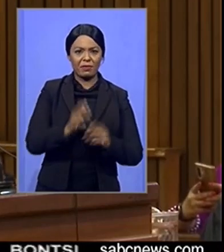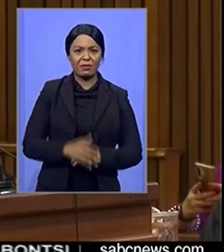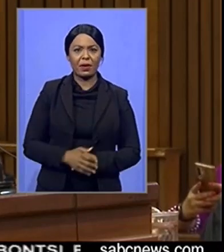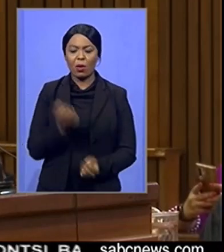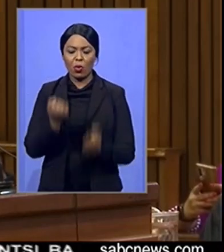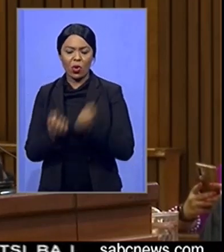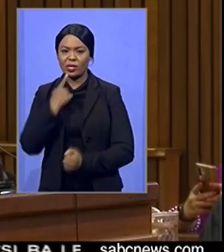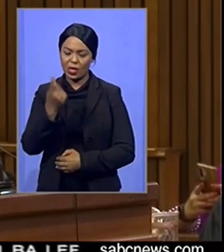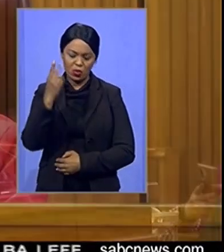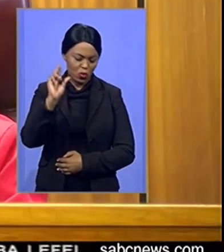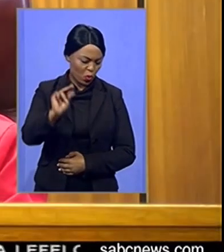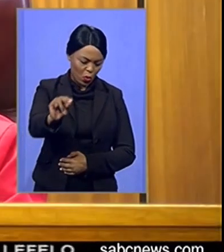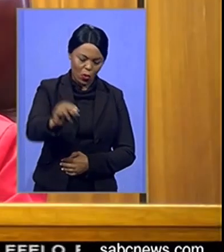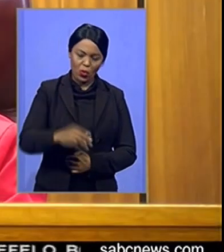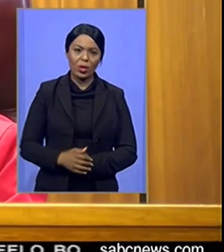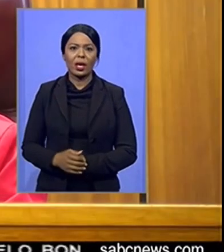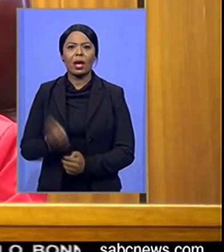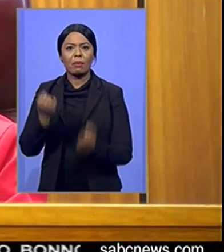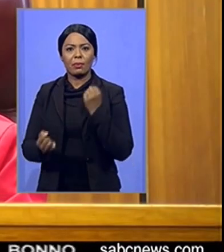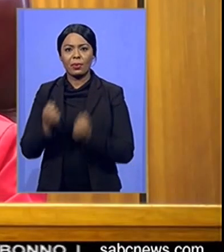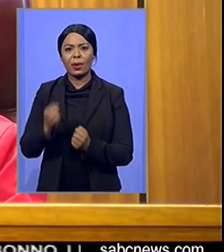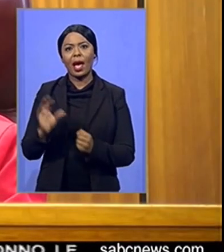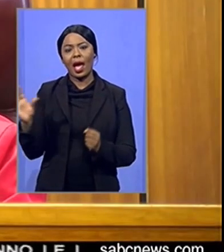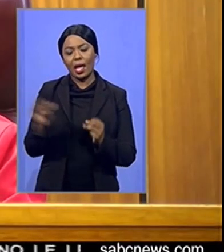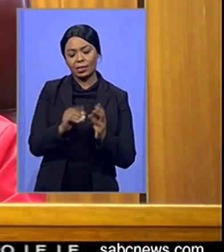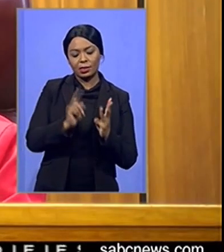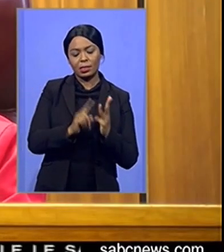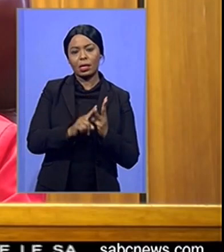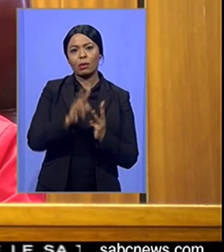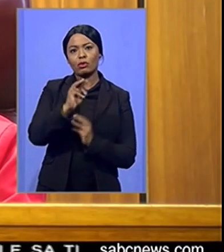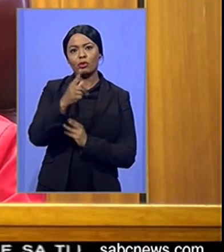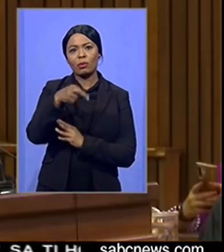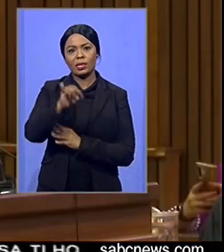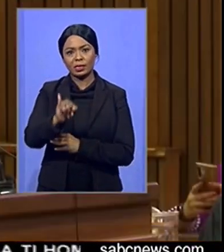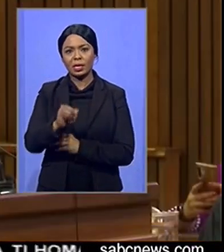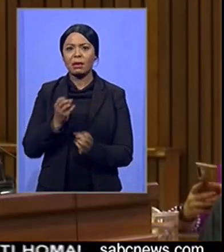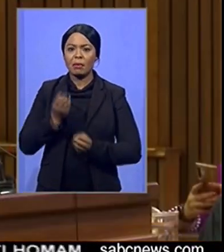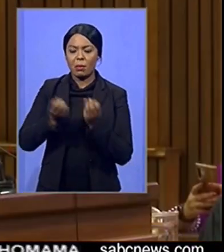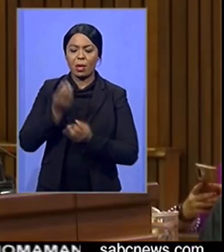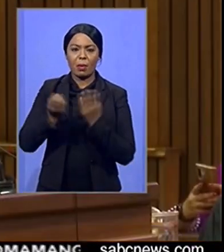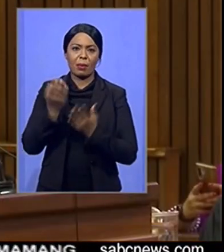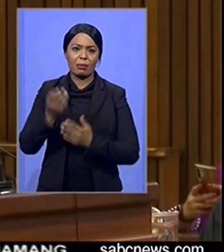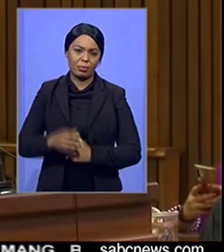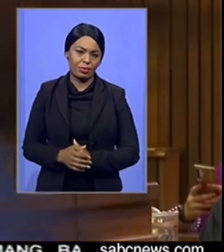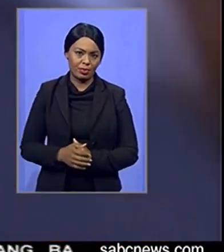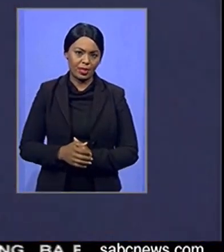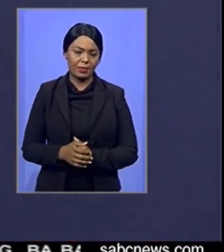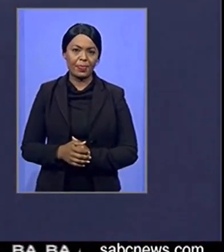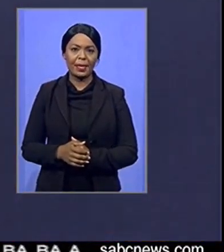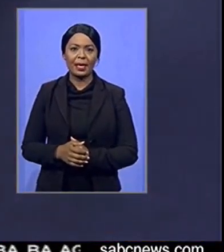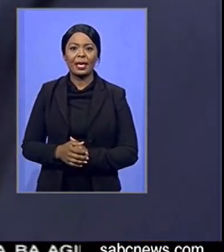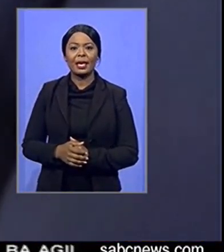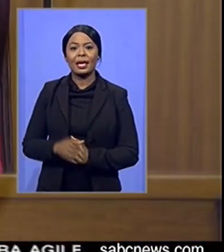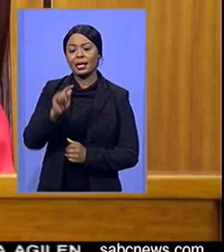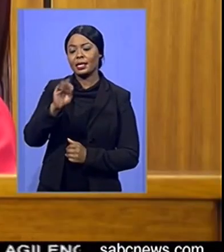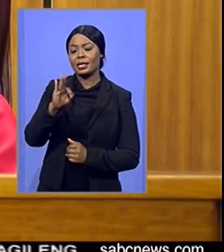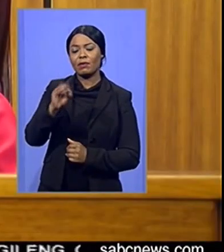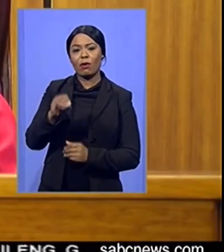seo. Kgotlatshekelo e ne a bitsa Mothobisi Mncube gore bola bopaki. Teffo o ne a ikgogela morago.